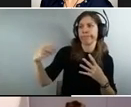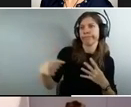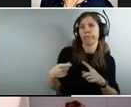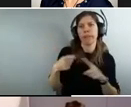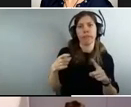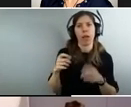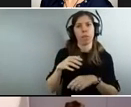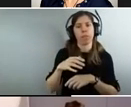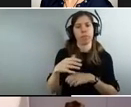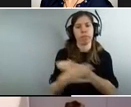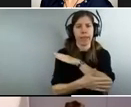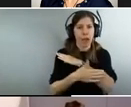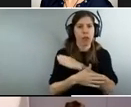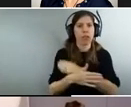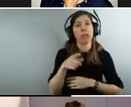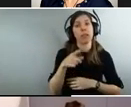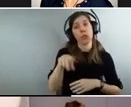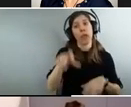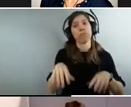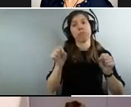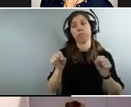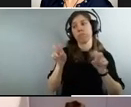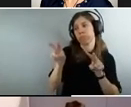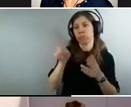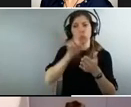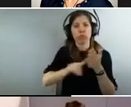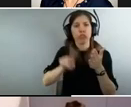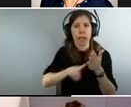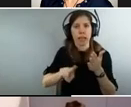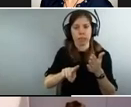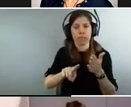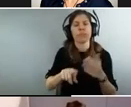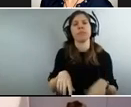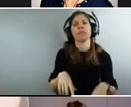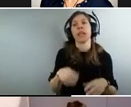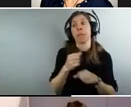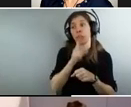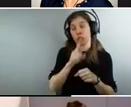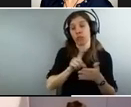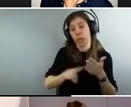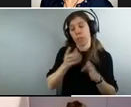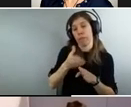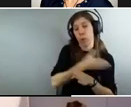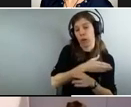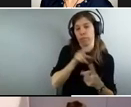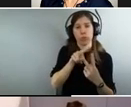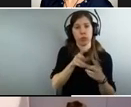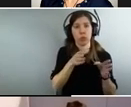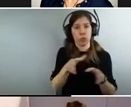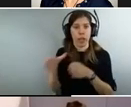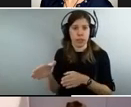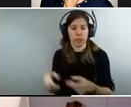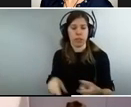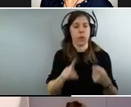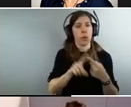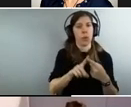your status and check it in a timely manner. And there are two different ways that you can check your status. One of them is on